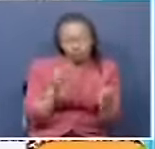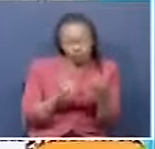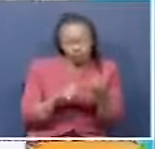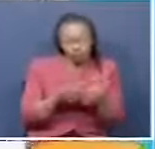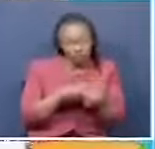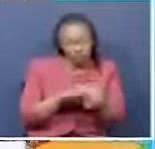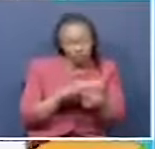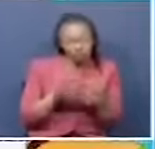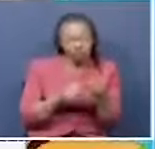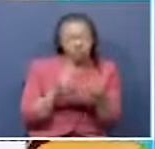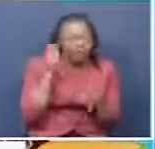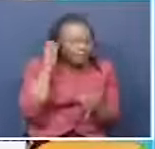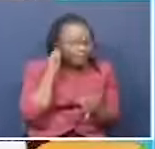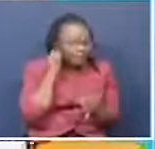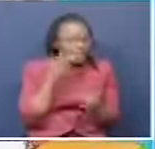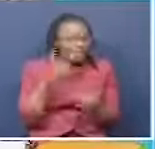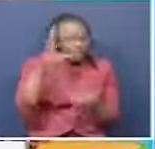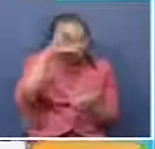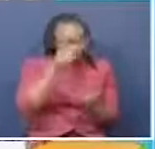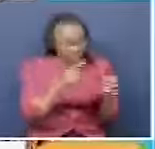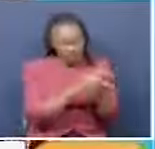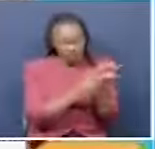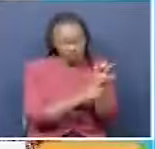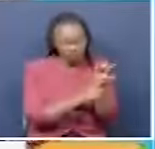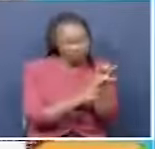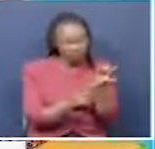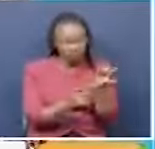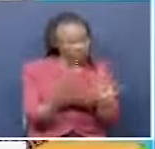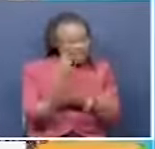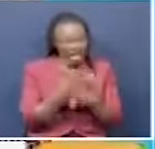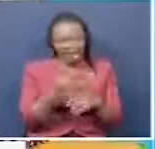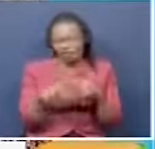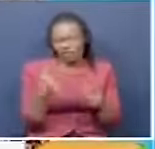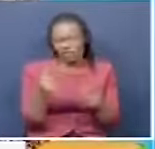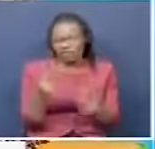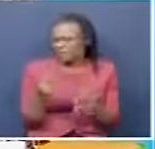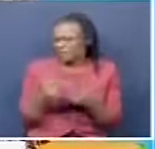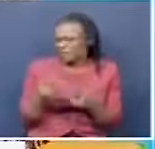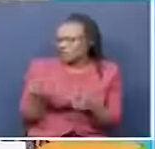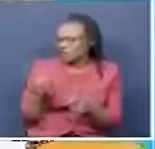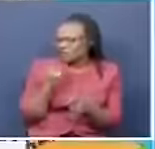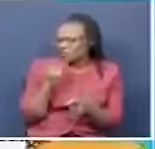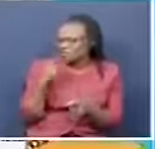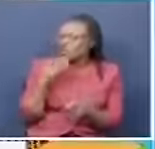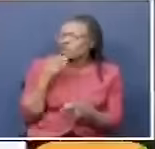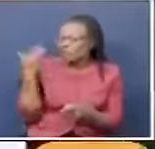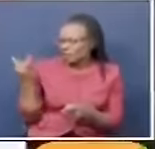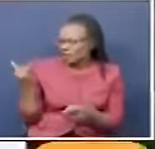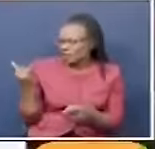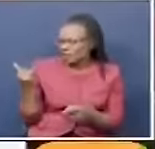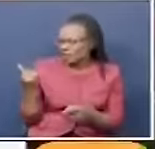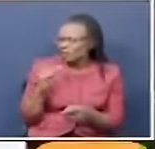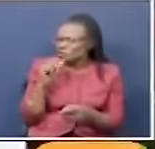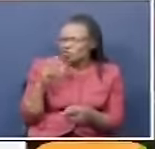Kalenjin. If you don't have these two blocks, why not Luhya? This is the problem. You see, why not Luhya? Let me tell you now. Let me tell you about the Luhya. The Luhya is not